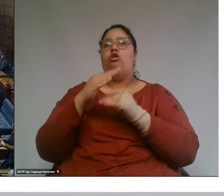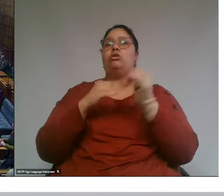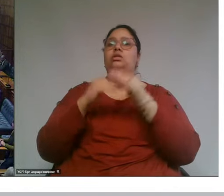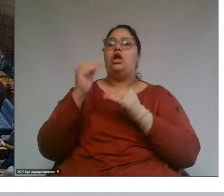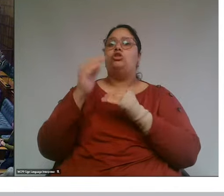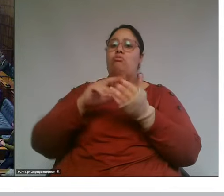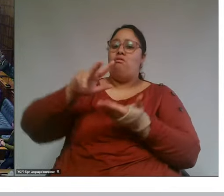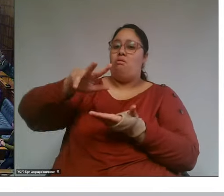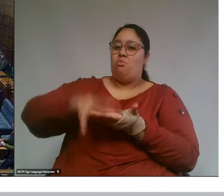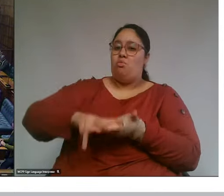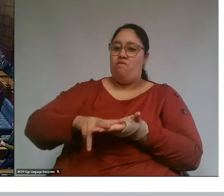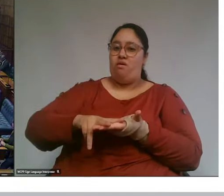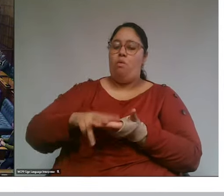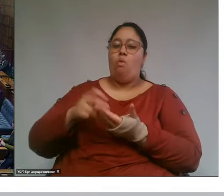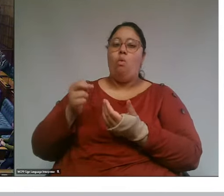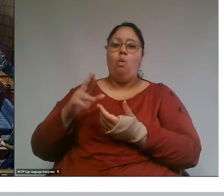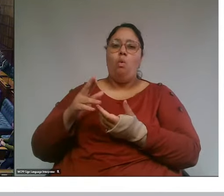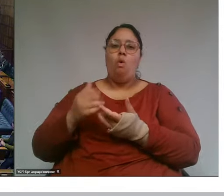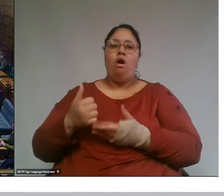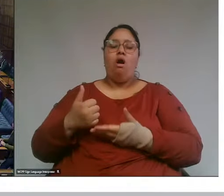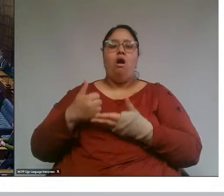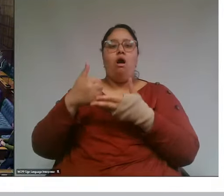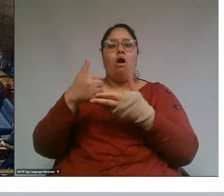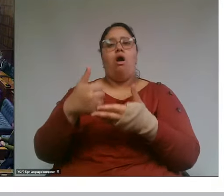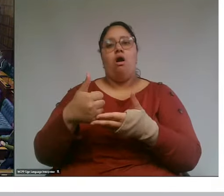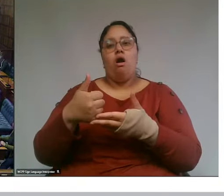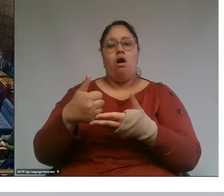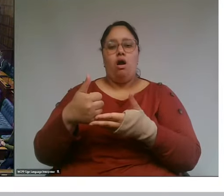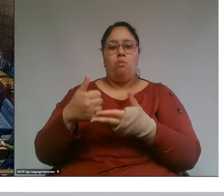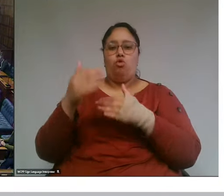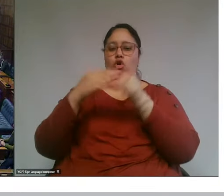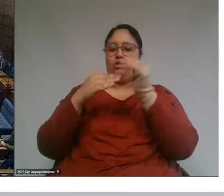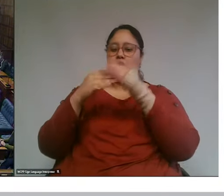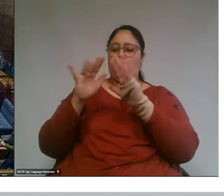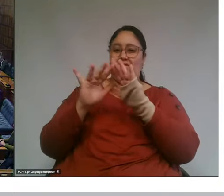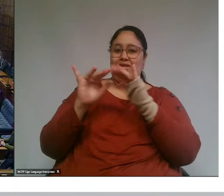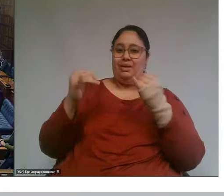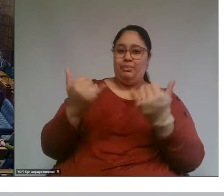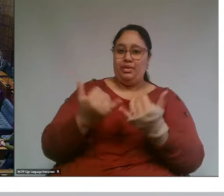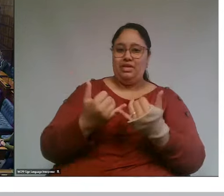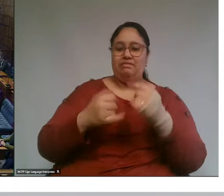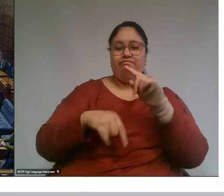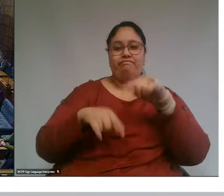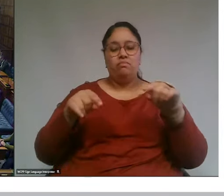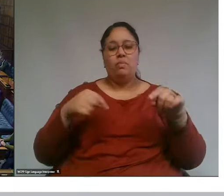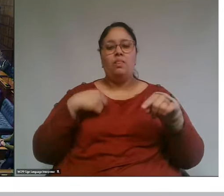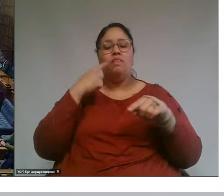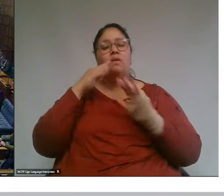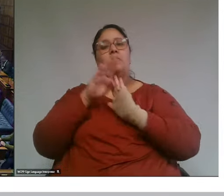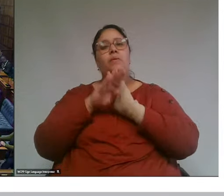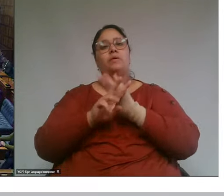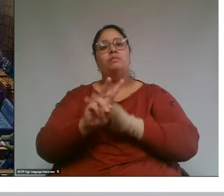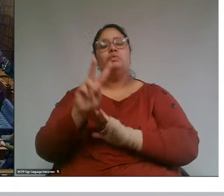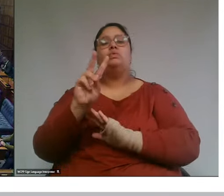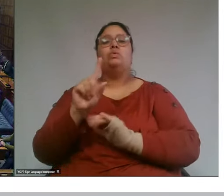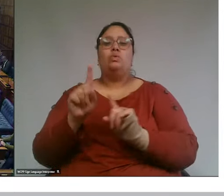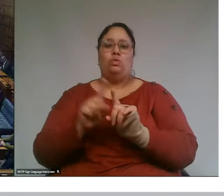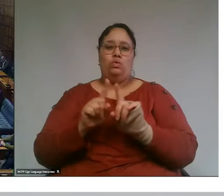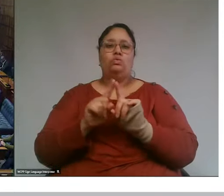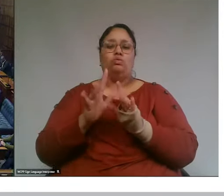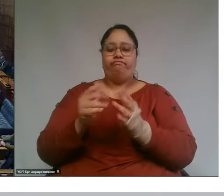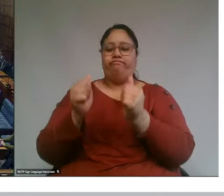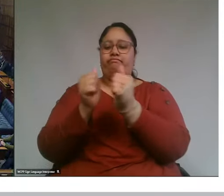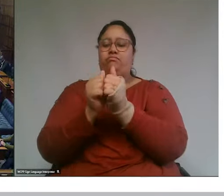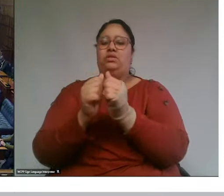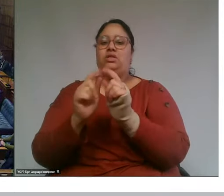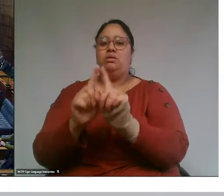approvals or helping um construction companies Etc I think program 2 also partners with the